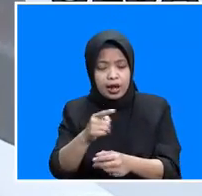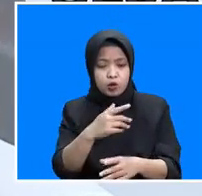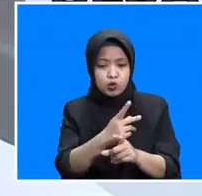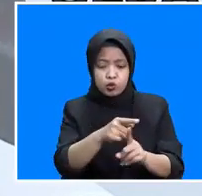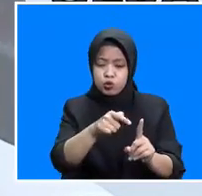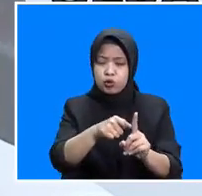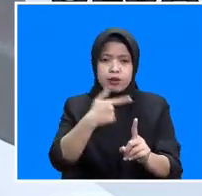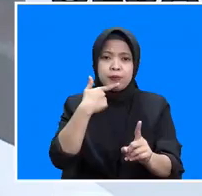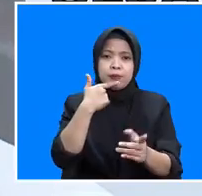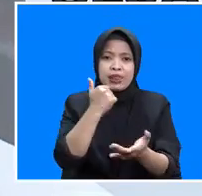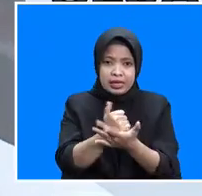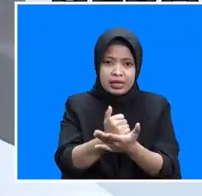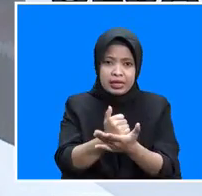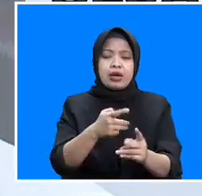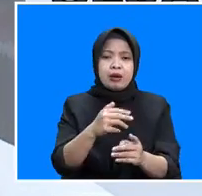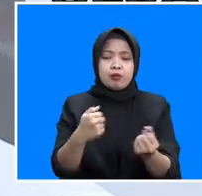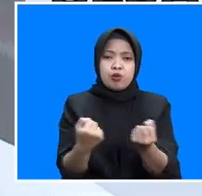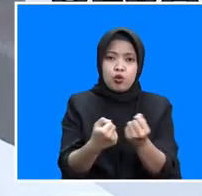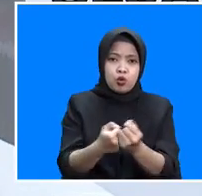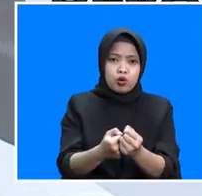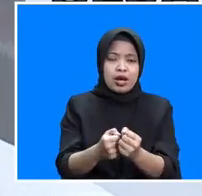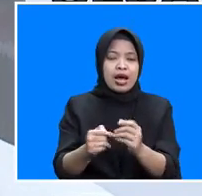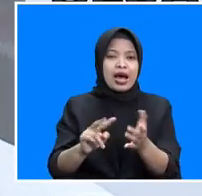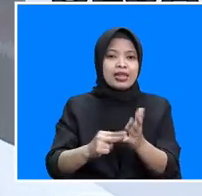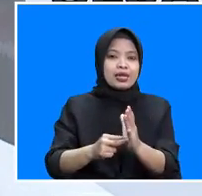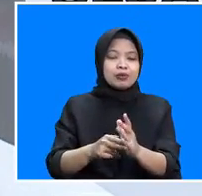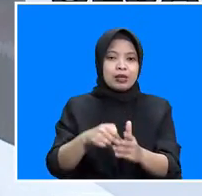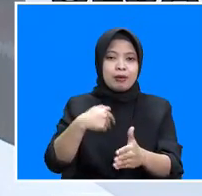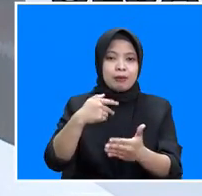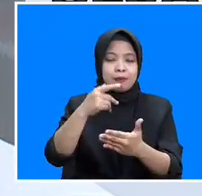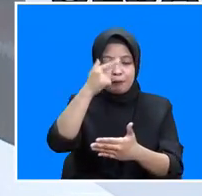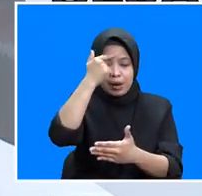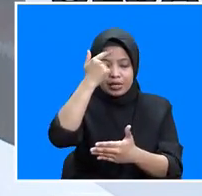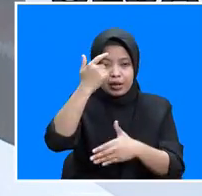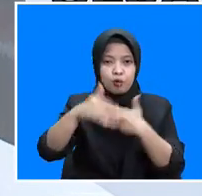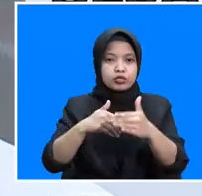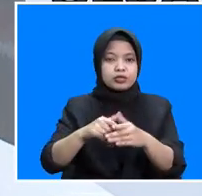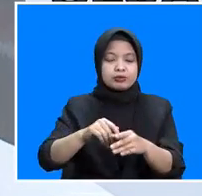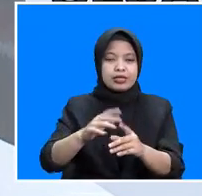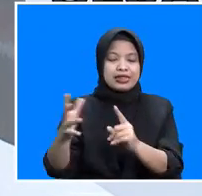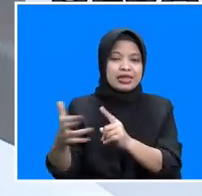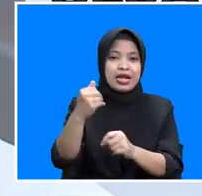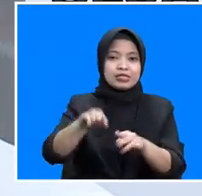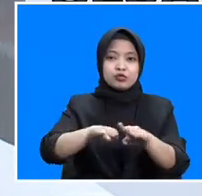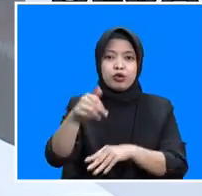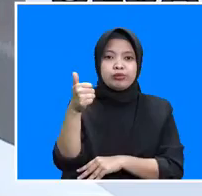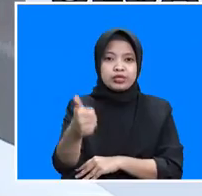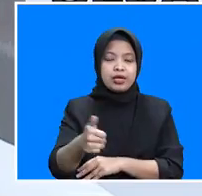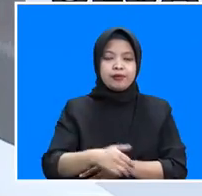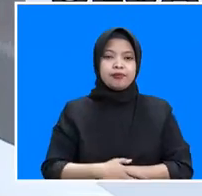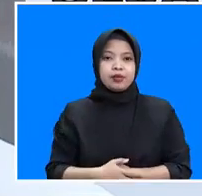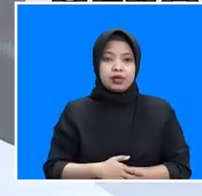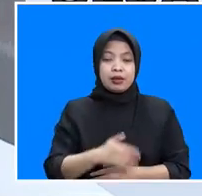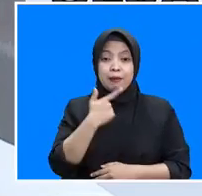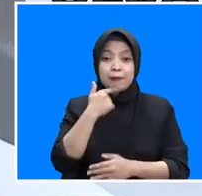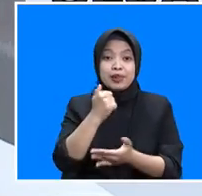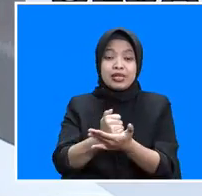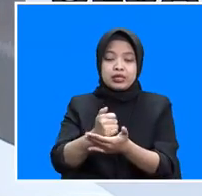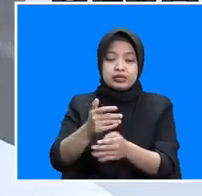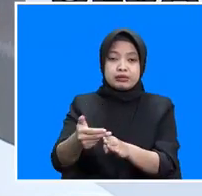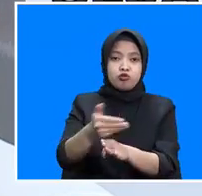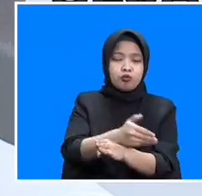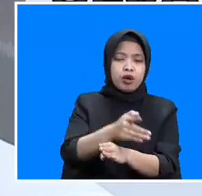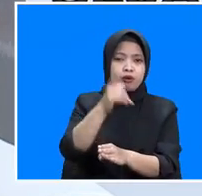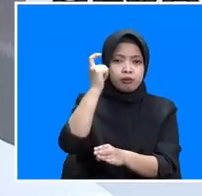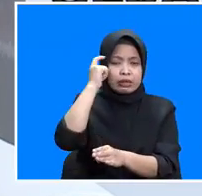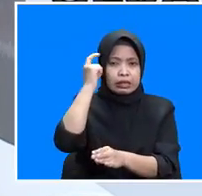apply remedial or catch-up learning. You know, it's very, very critical. And, you know, like I said before, really focusing on the fundamentals